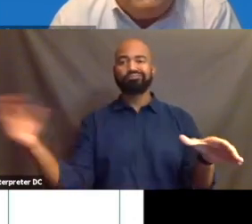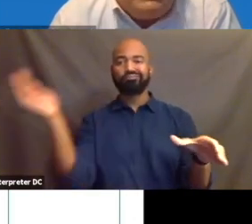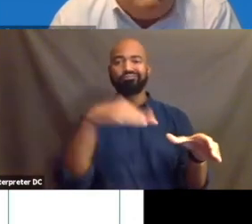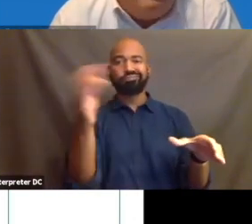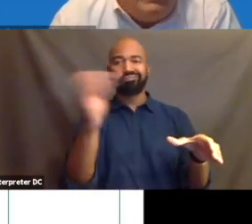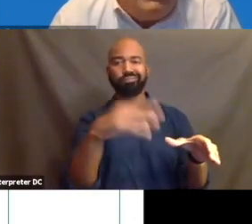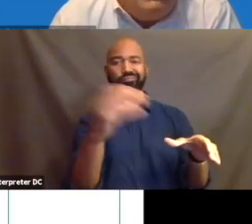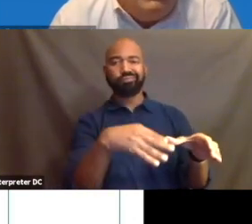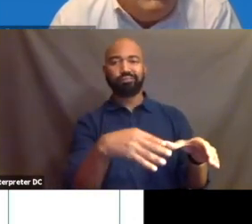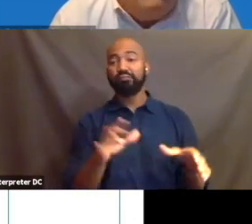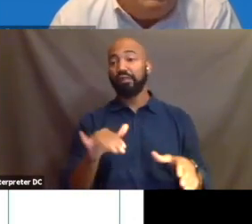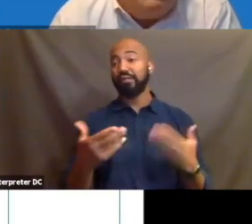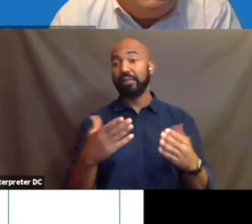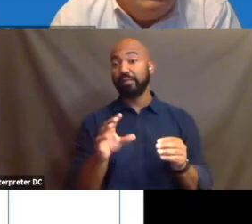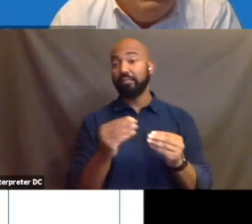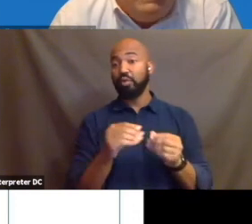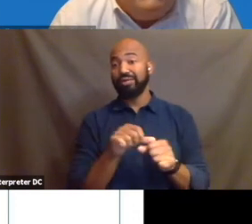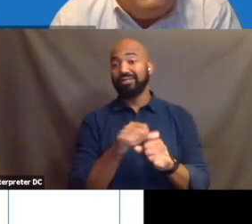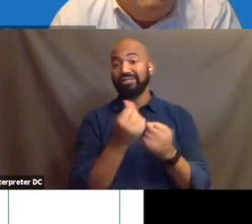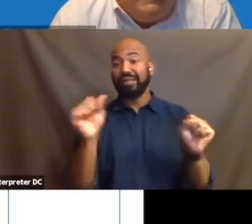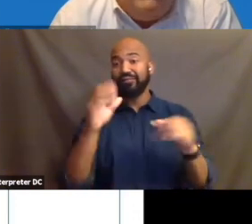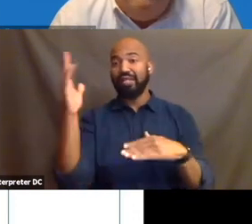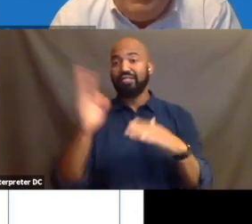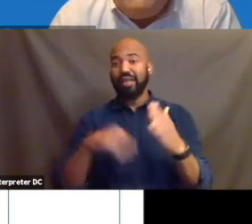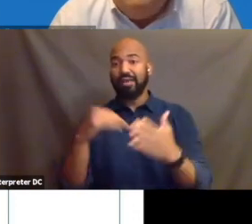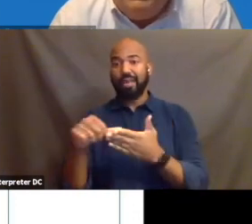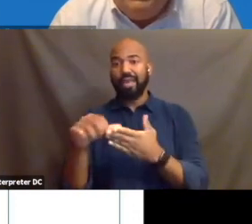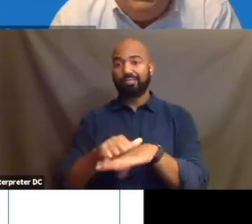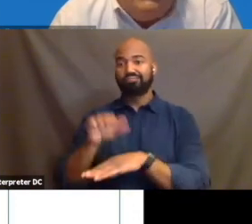probably a safer way to return your absentee ballot if